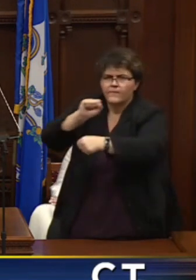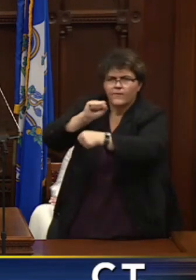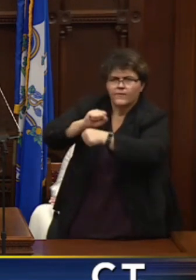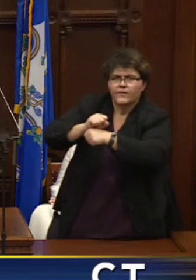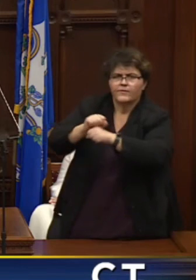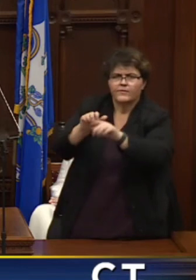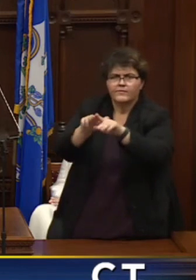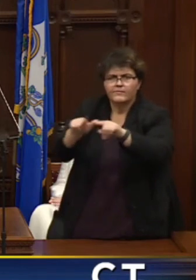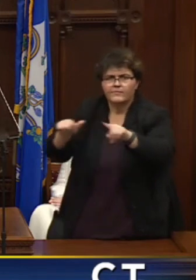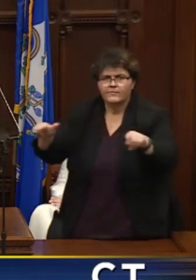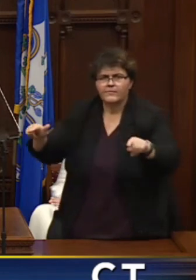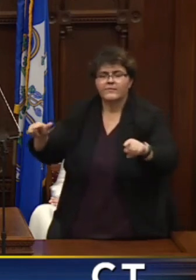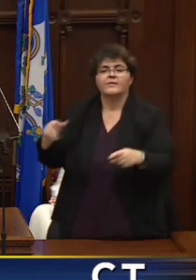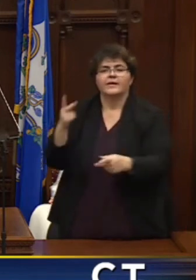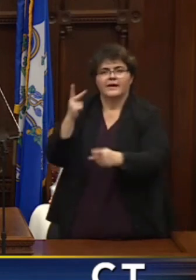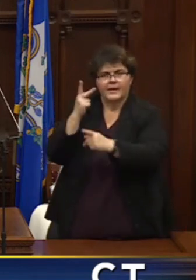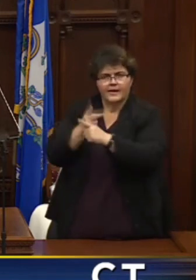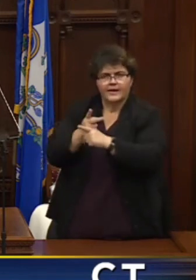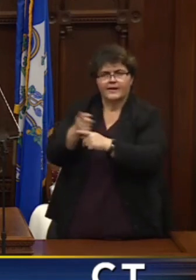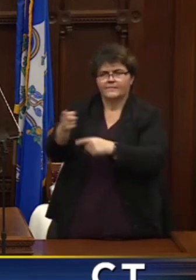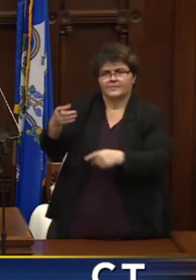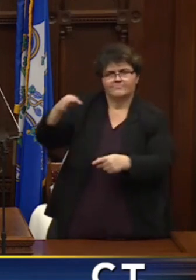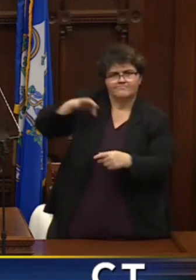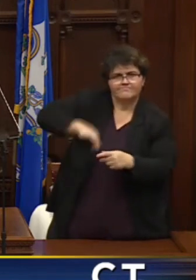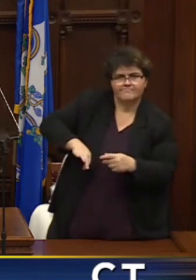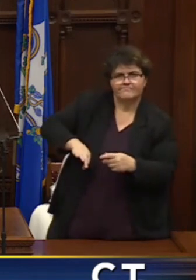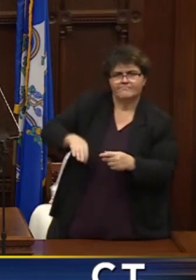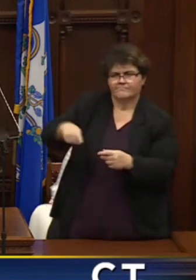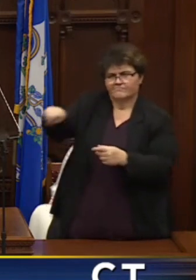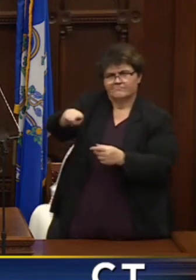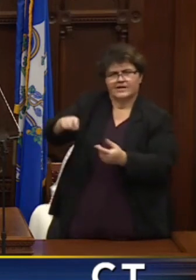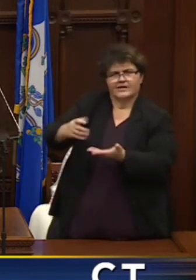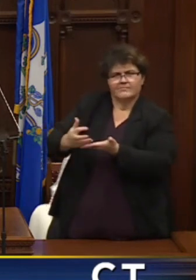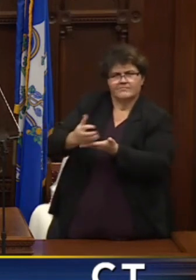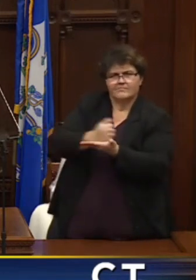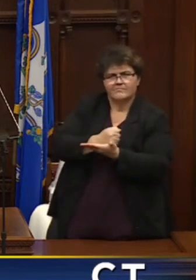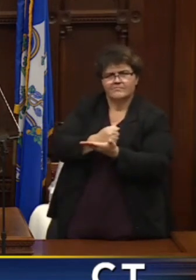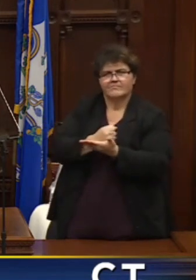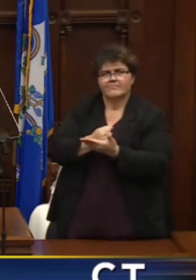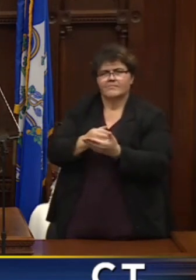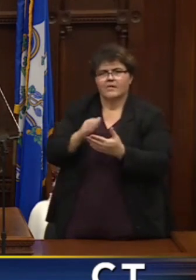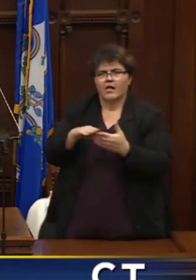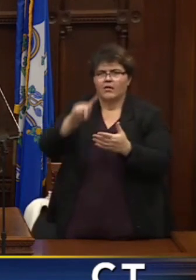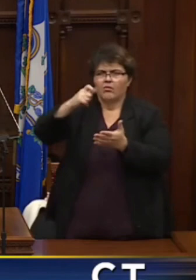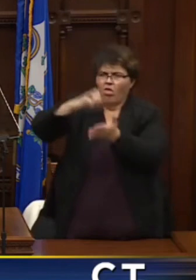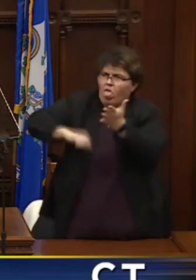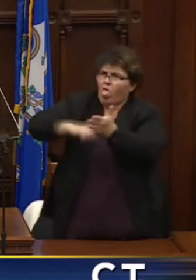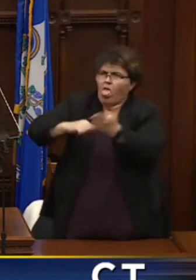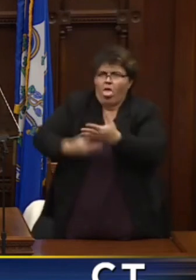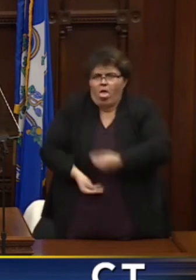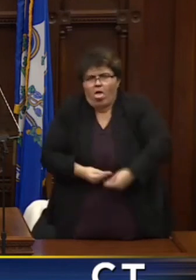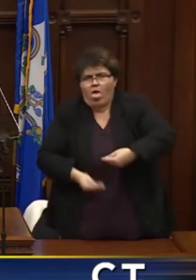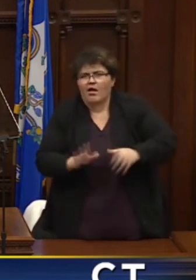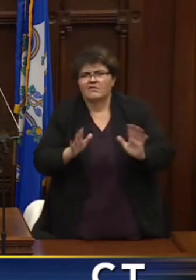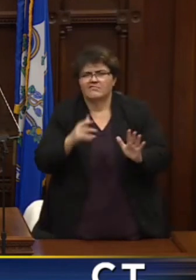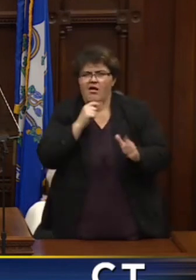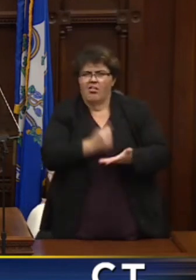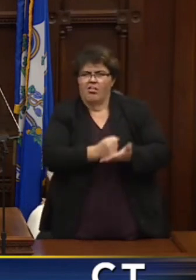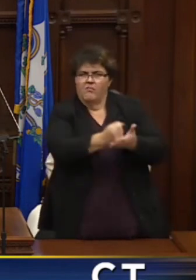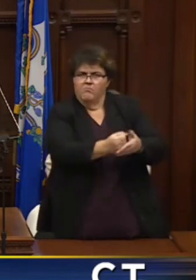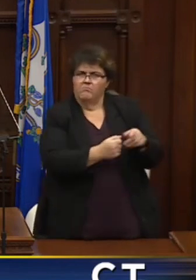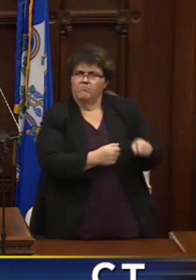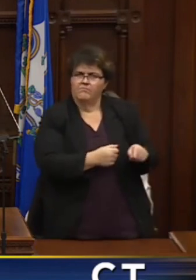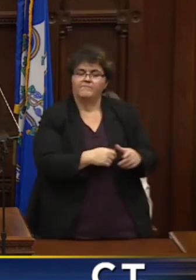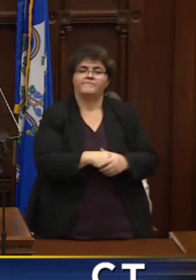So on election night, I was looking at Steve Kornacki's election maps, remember, and saw the red was getting redder and the blue was getting